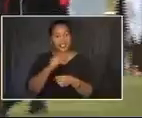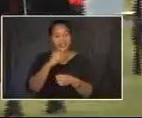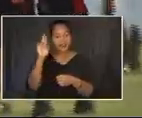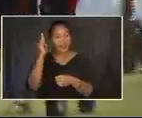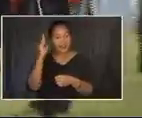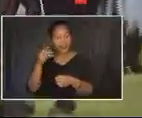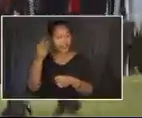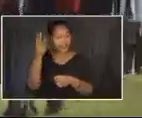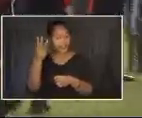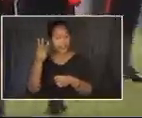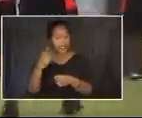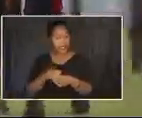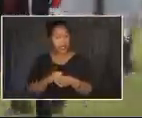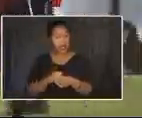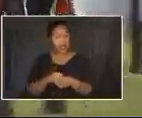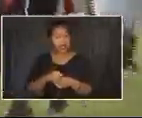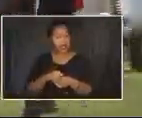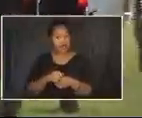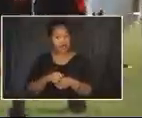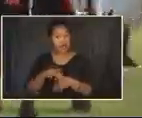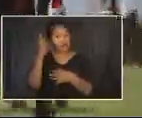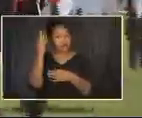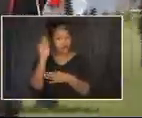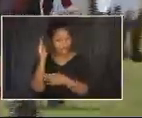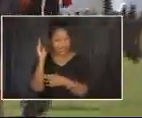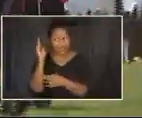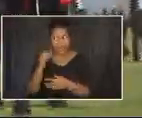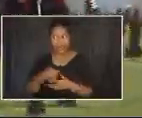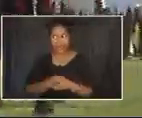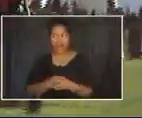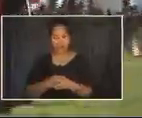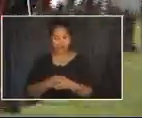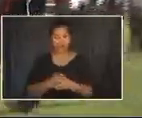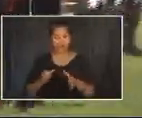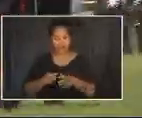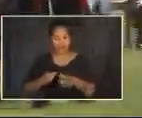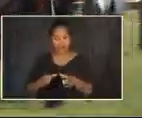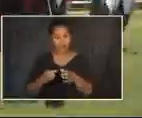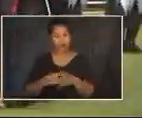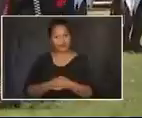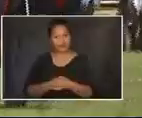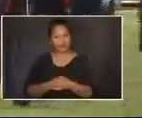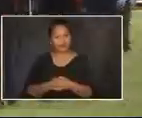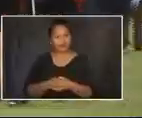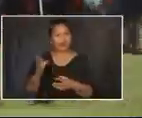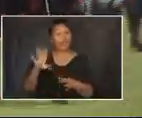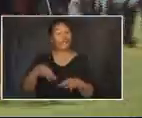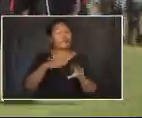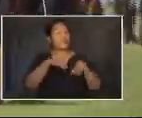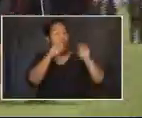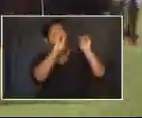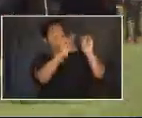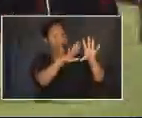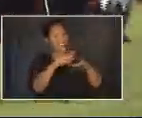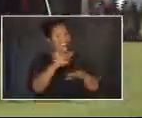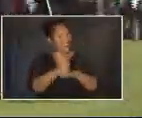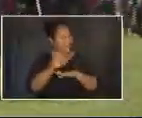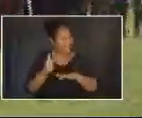the 10 Bushmasters that Fiji had acquired from the Australian